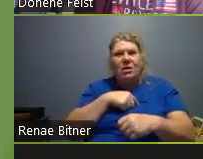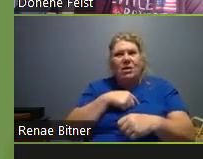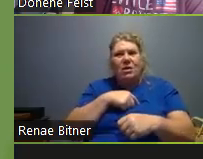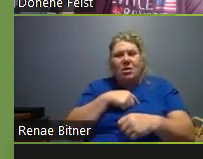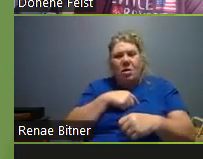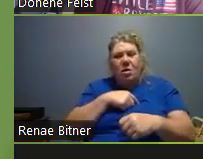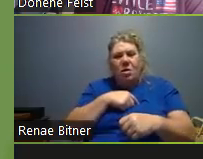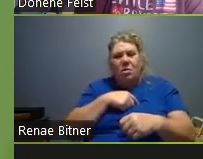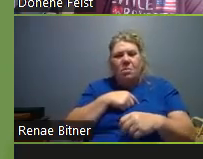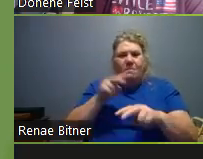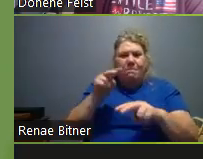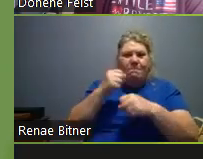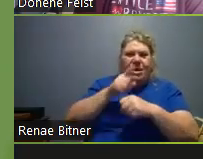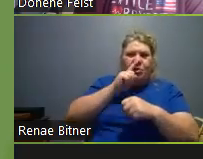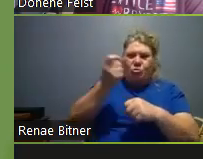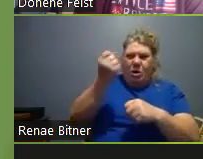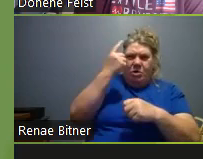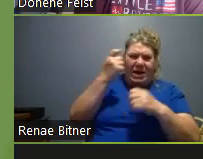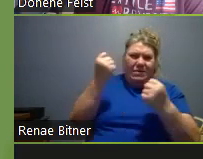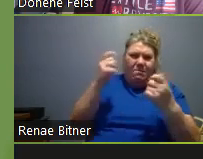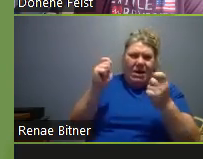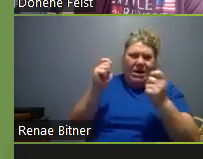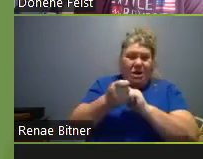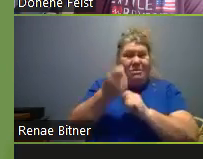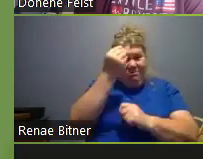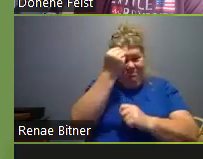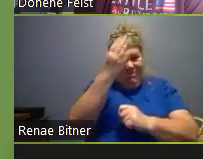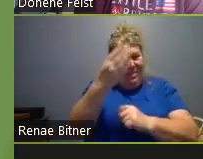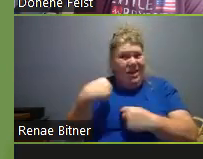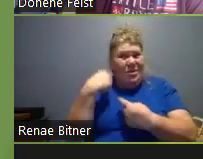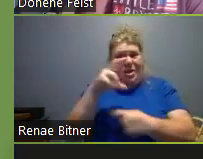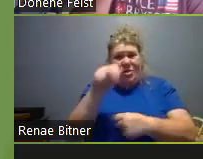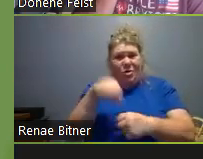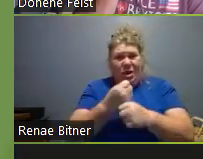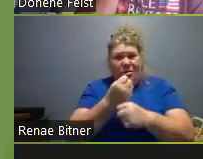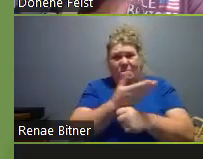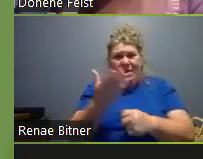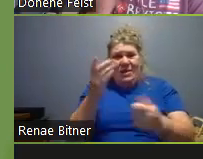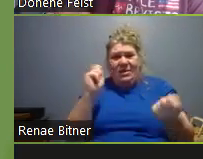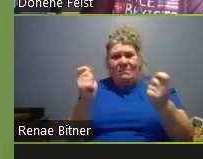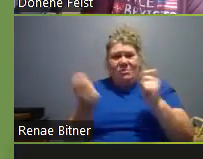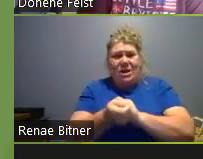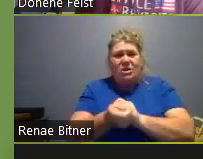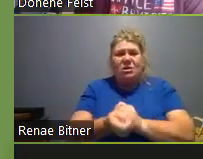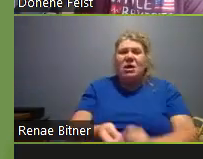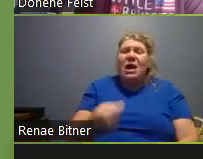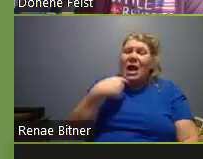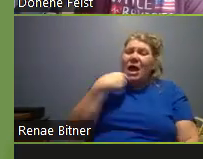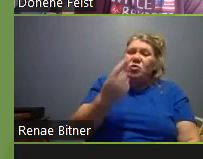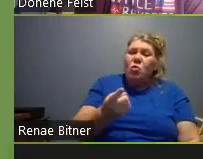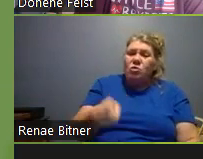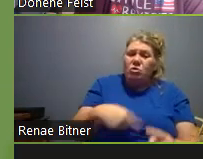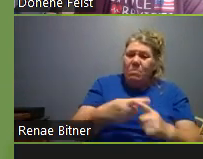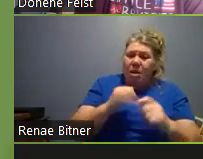that have happened. And boy, in the last 30 years, a lot of things have changed. So I told you a little bit about how